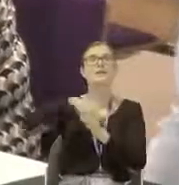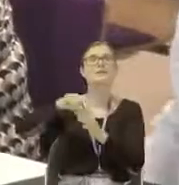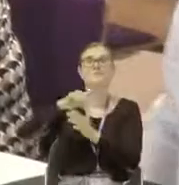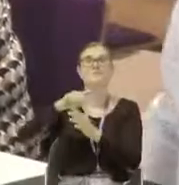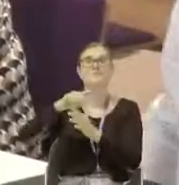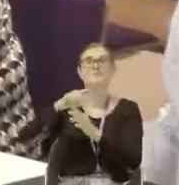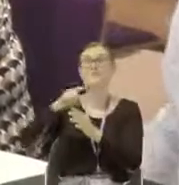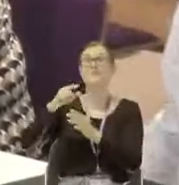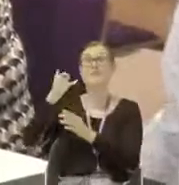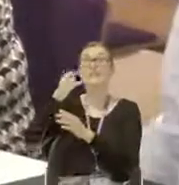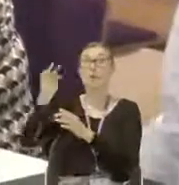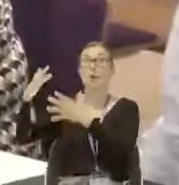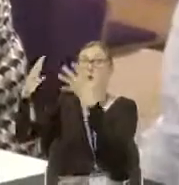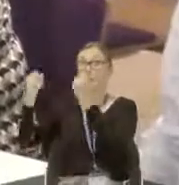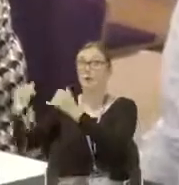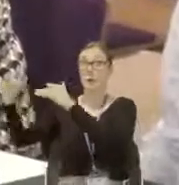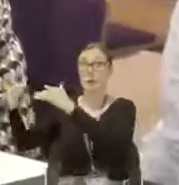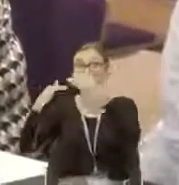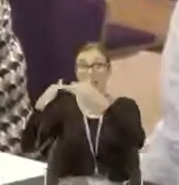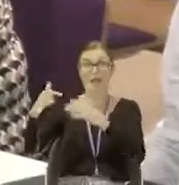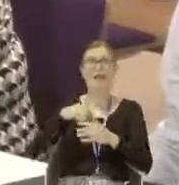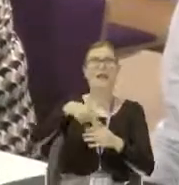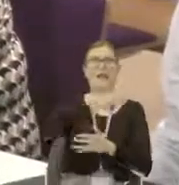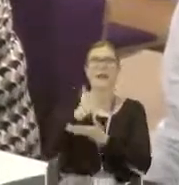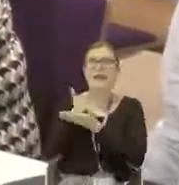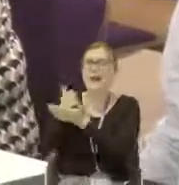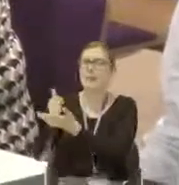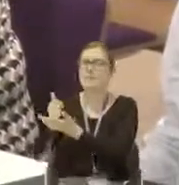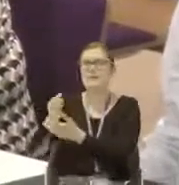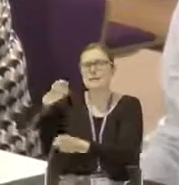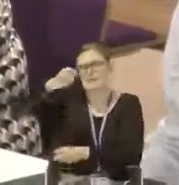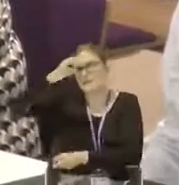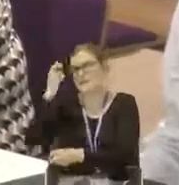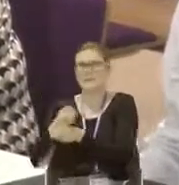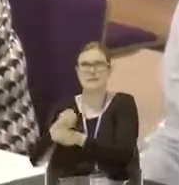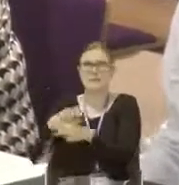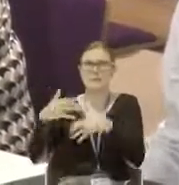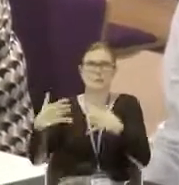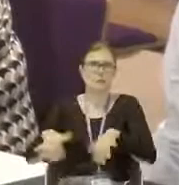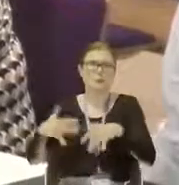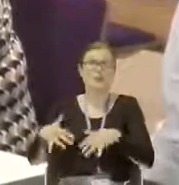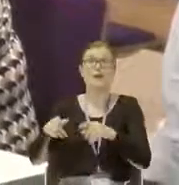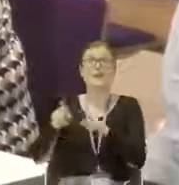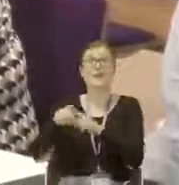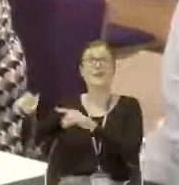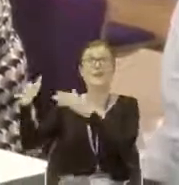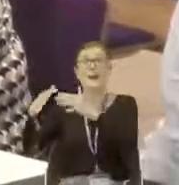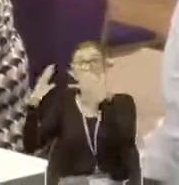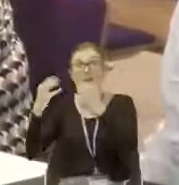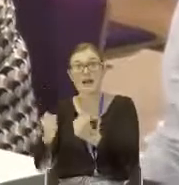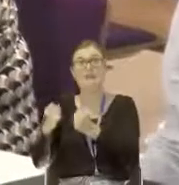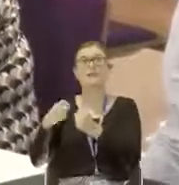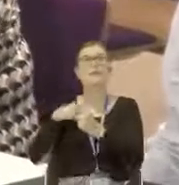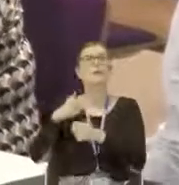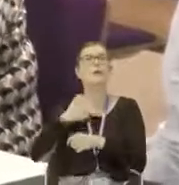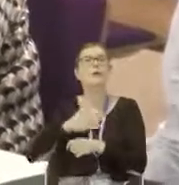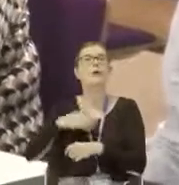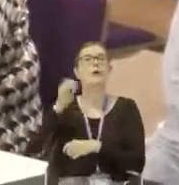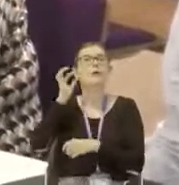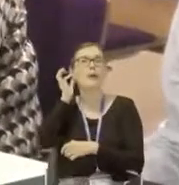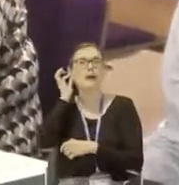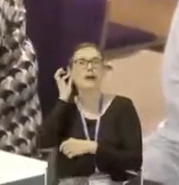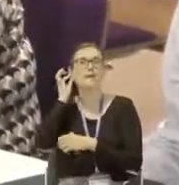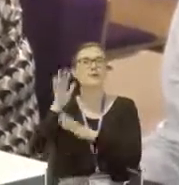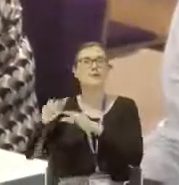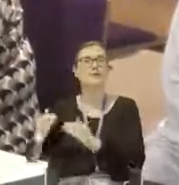the fundamental cornerstones to build sustainable societies for the future. We're living